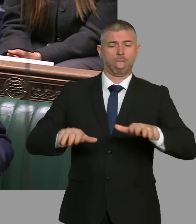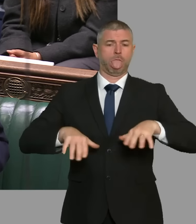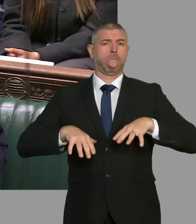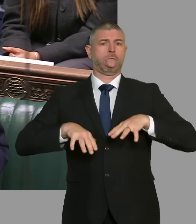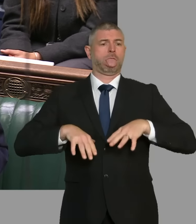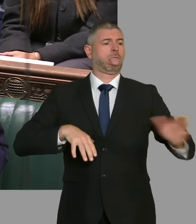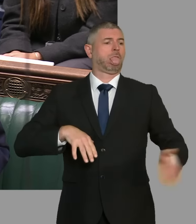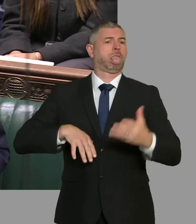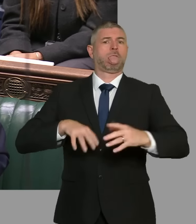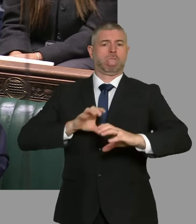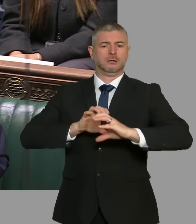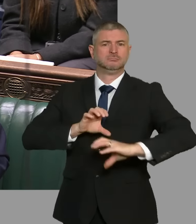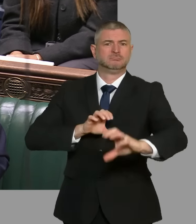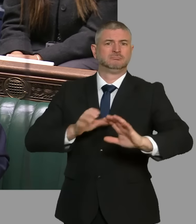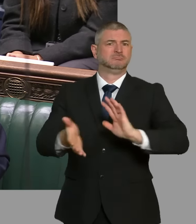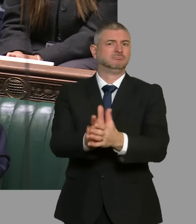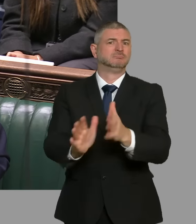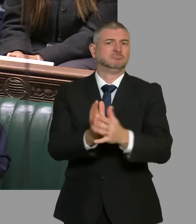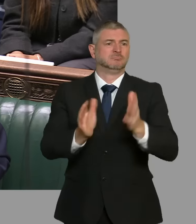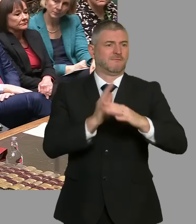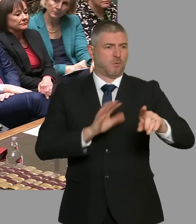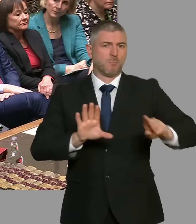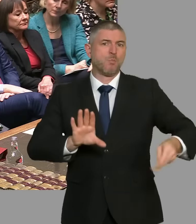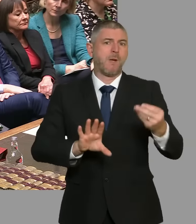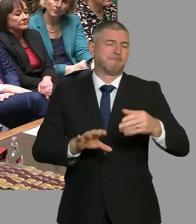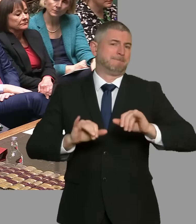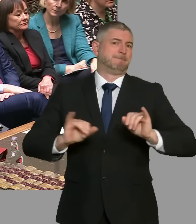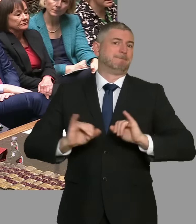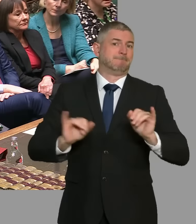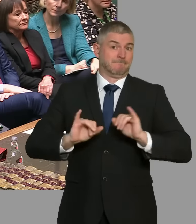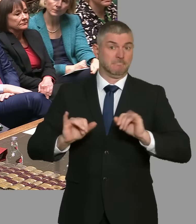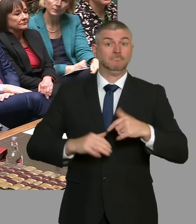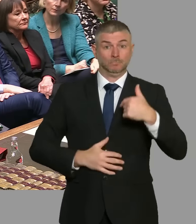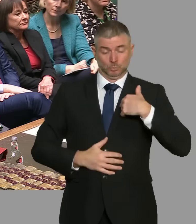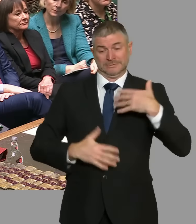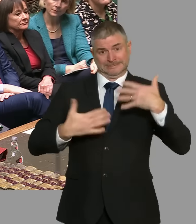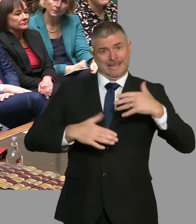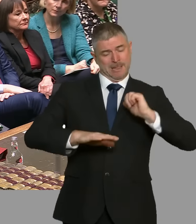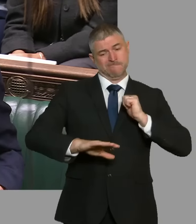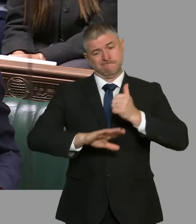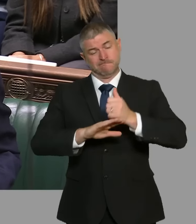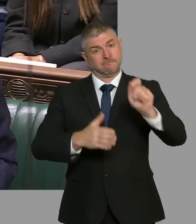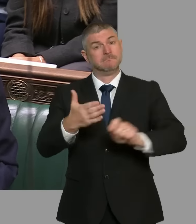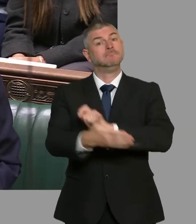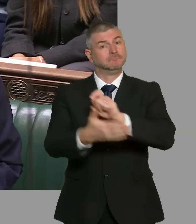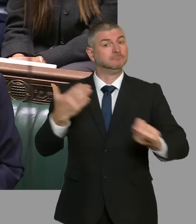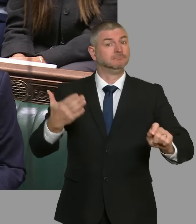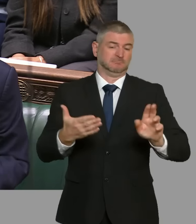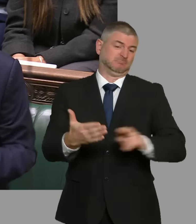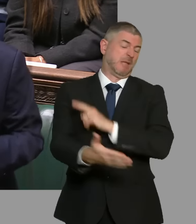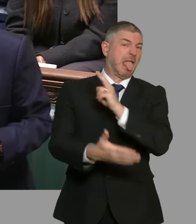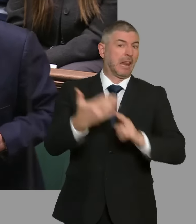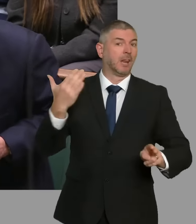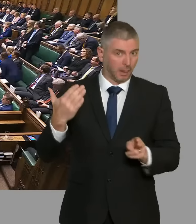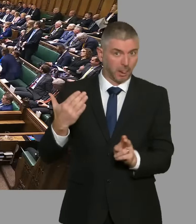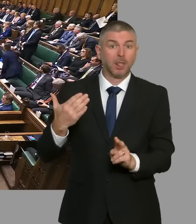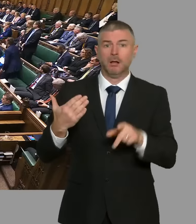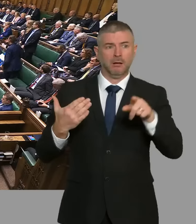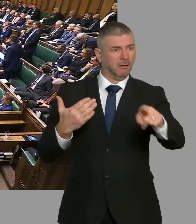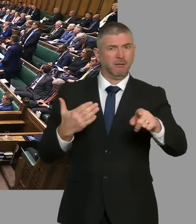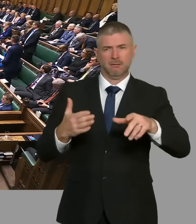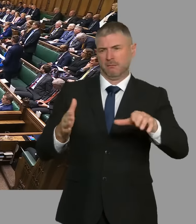pollution, this ban will put an end to plastic wet wipes that litter our beaches, clog up our sewers and harm wildlife. David